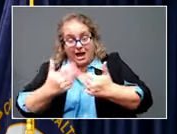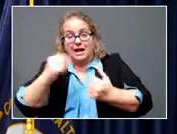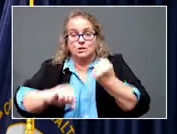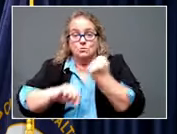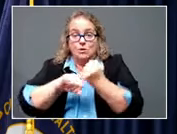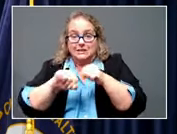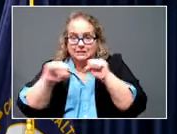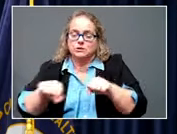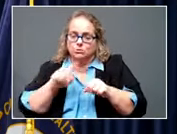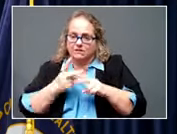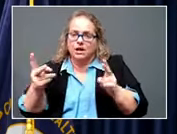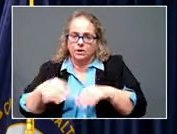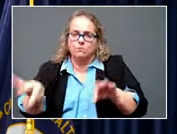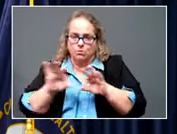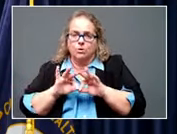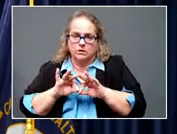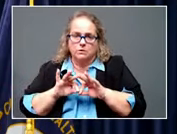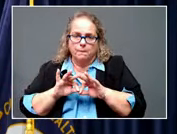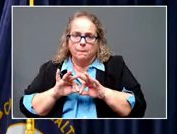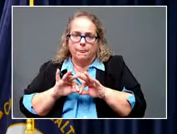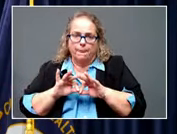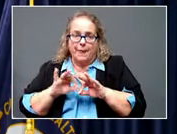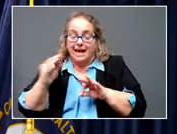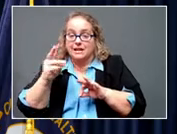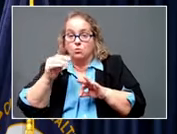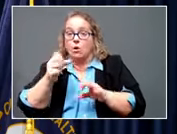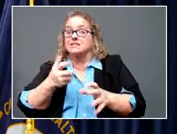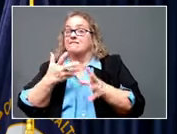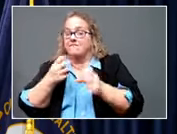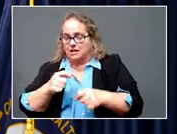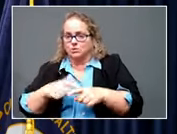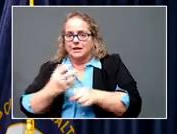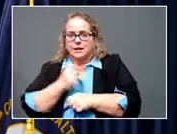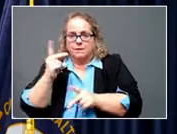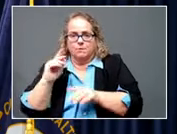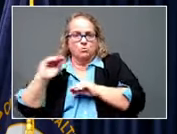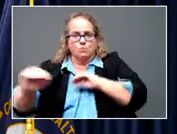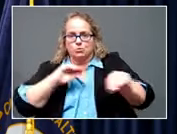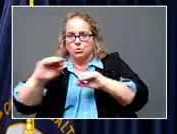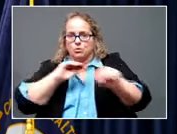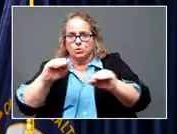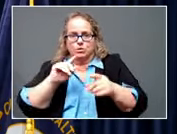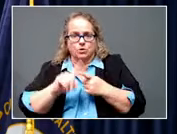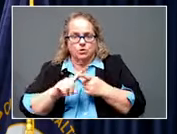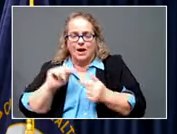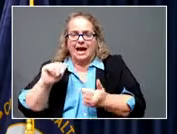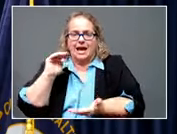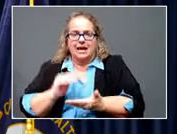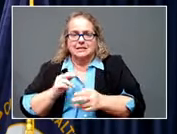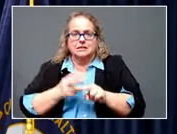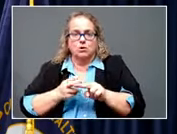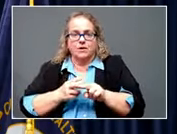important. And this was pretty fast to get folks into a less temporary shelter.